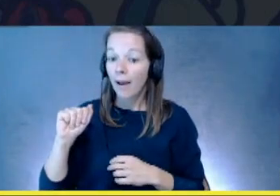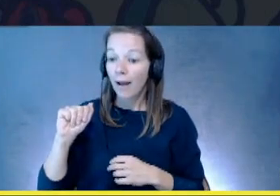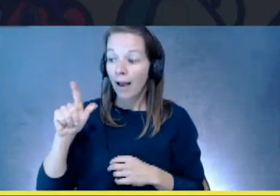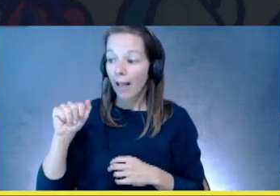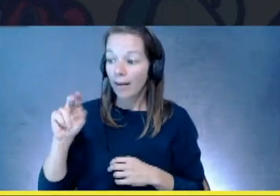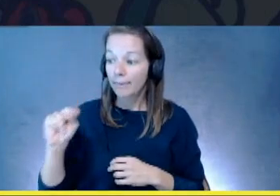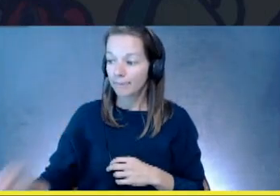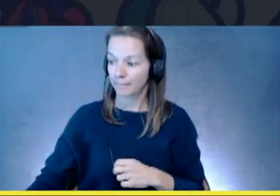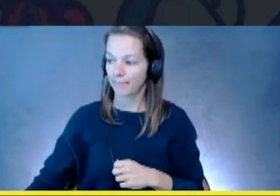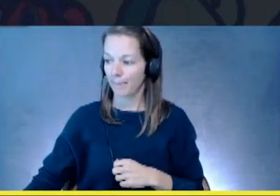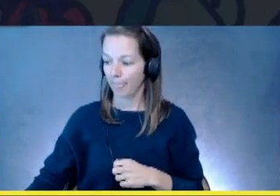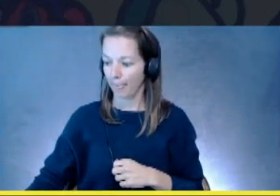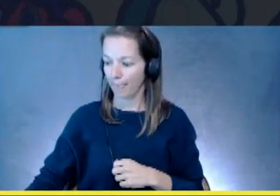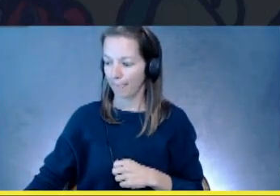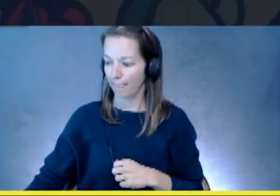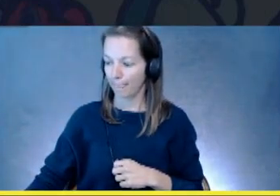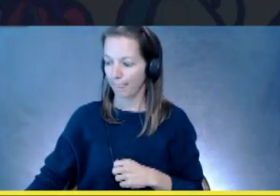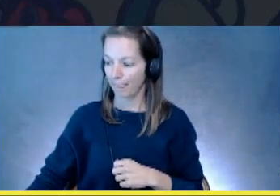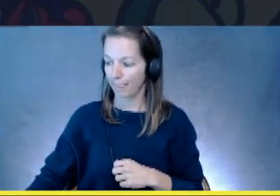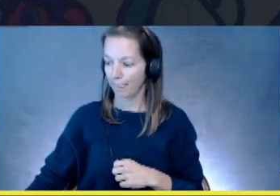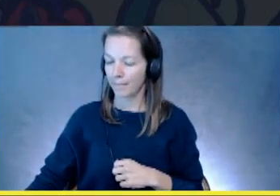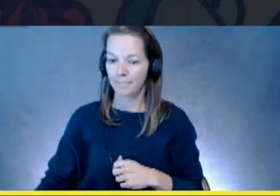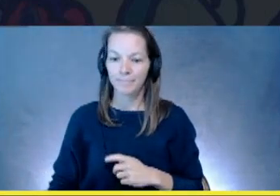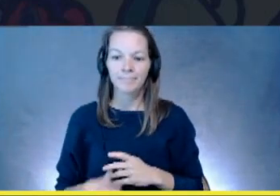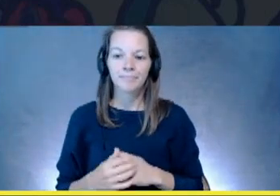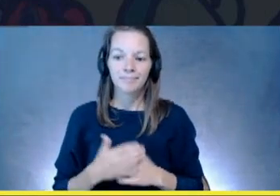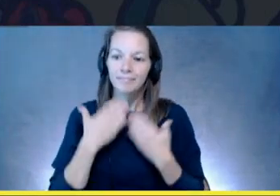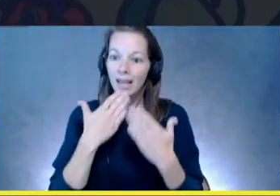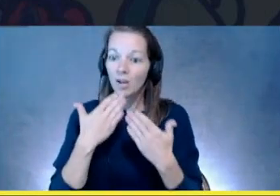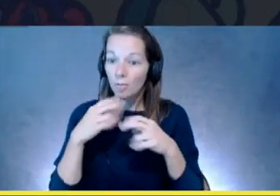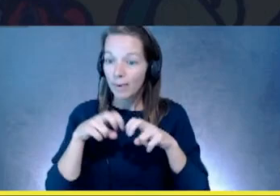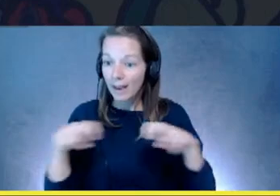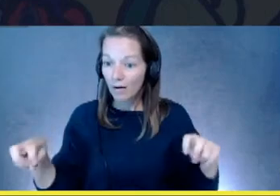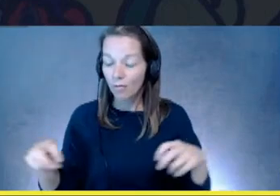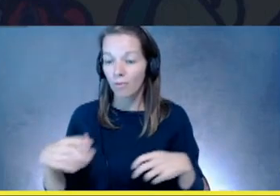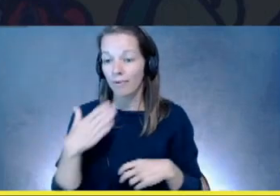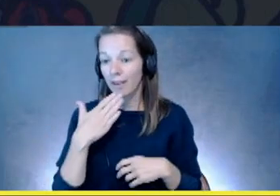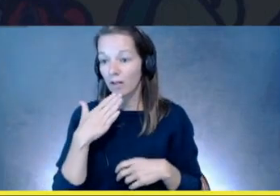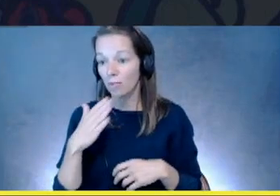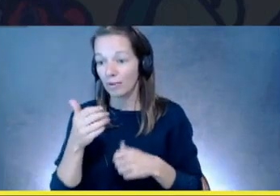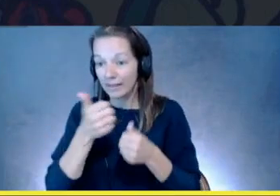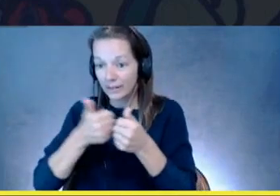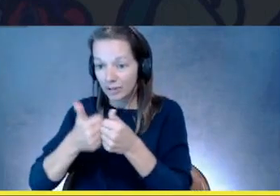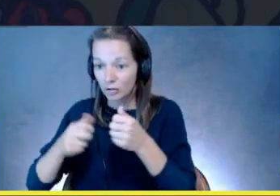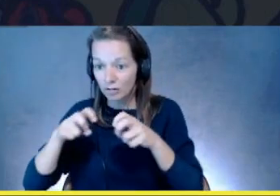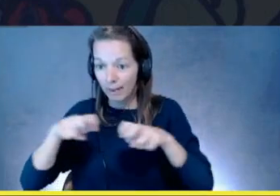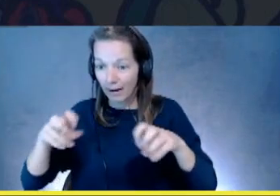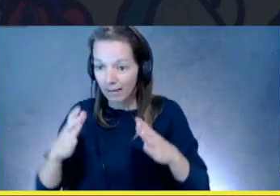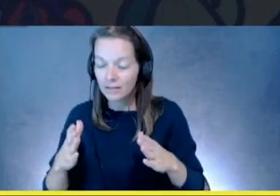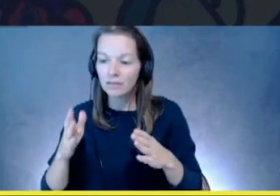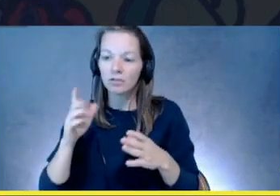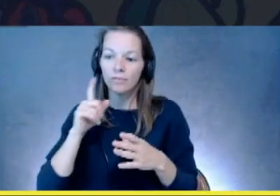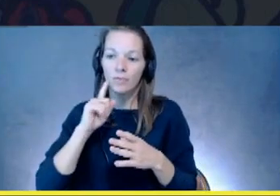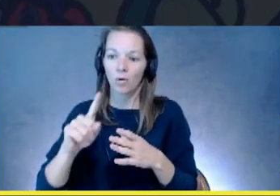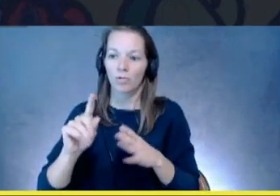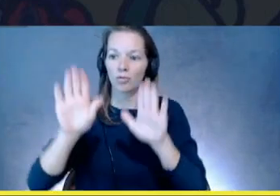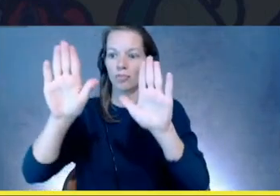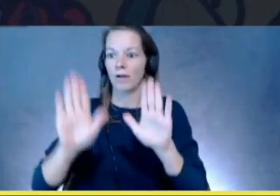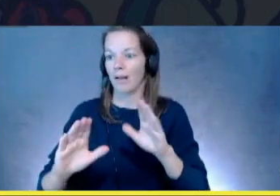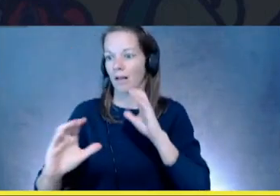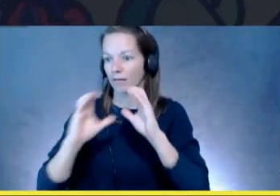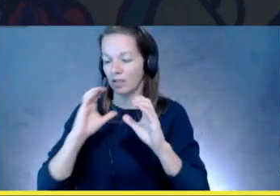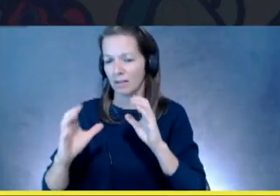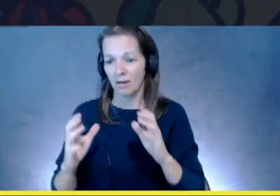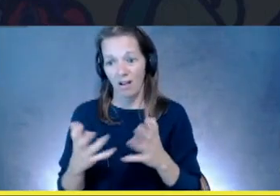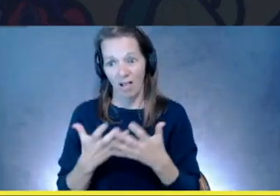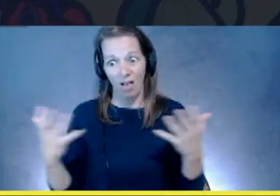you. Thank you, Javier, so much for the panel. And thank you to our panelists. A great conversation. There's a lot more content for the